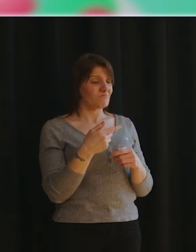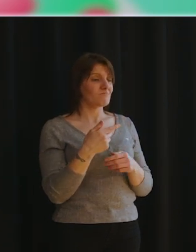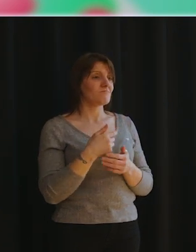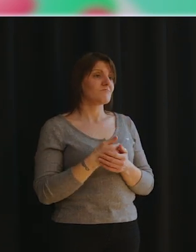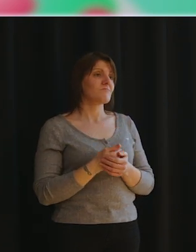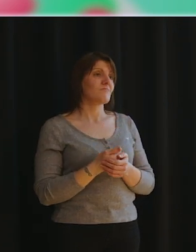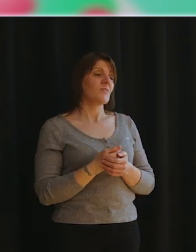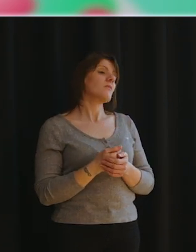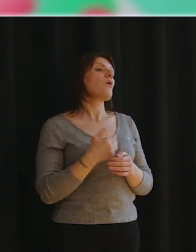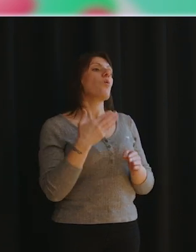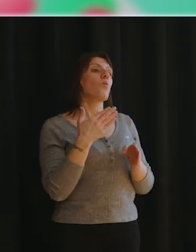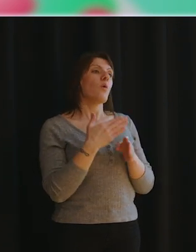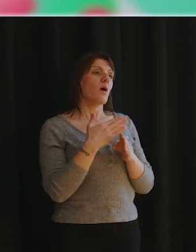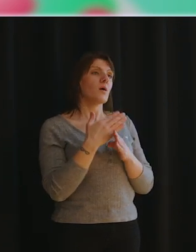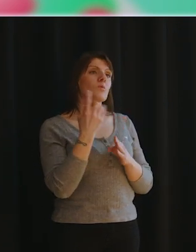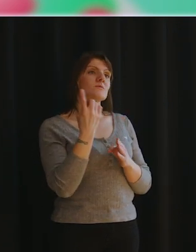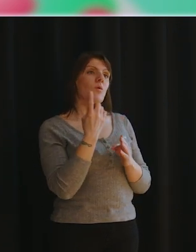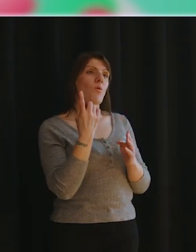Working with somebody together